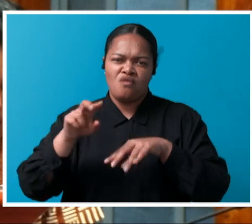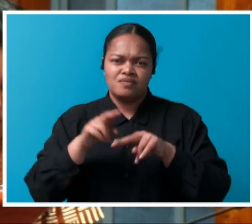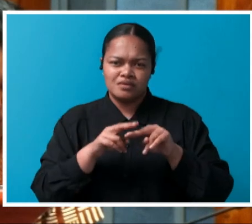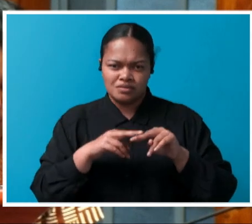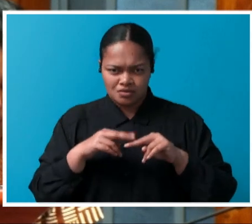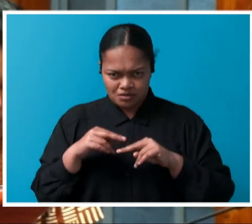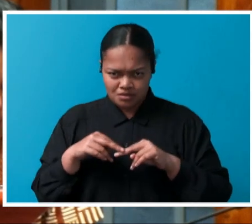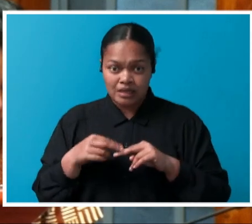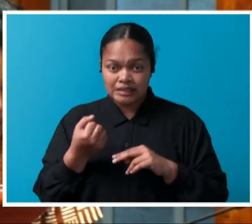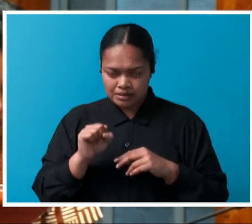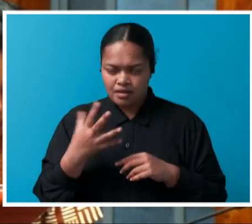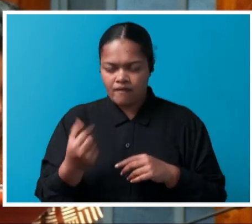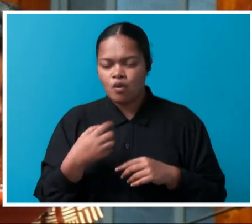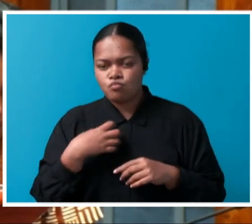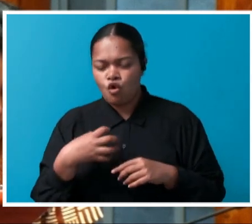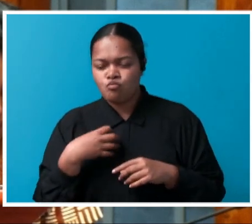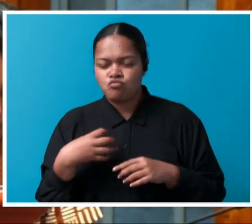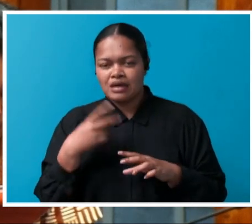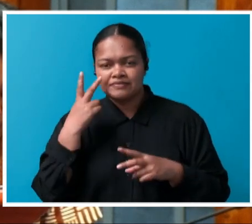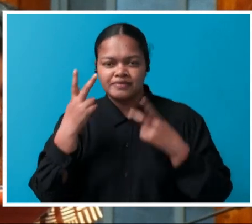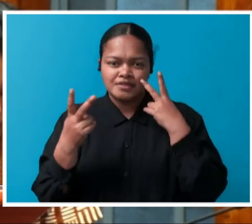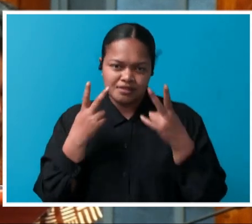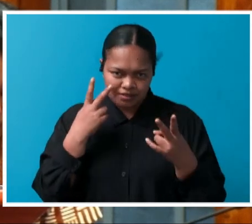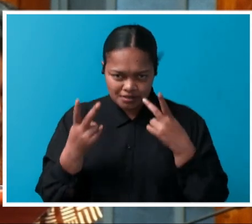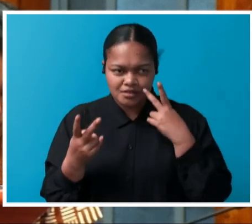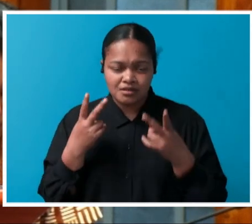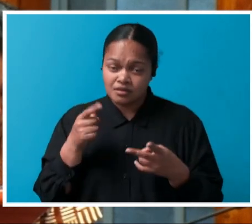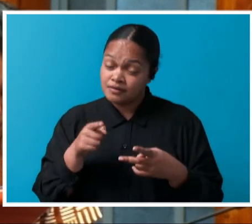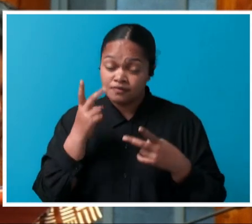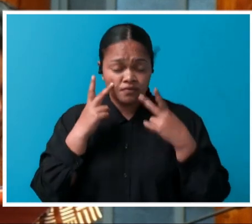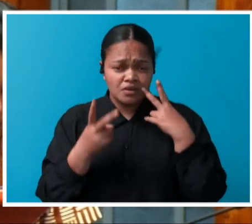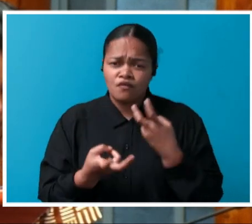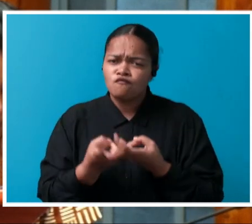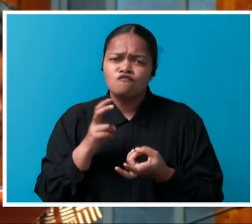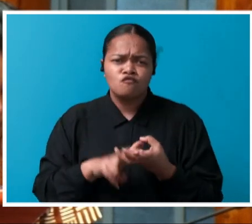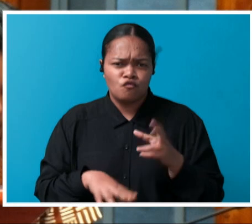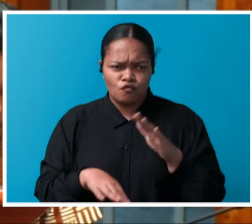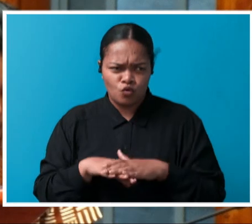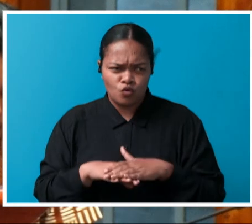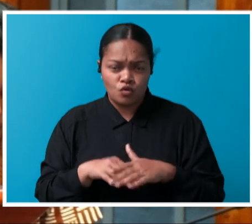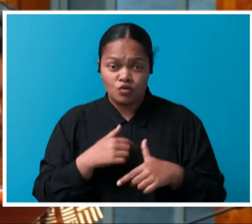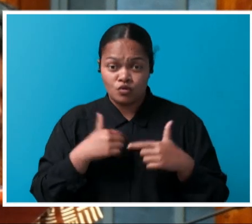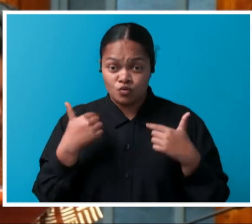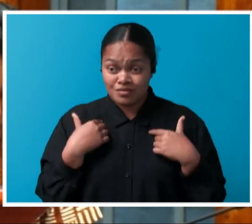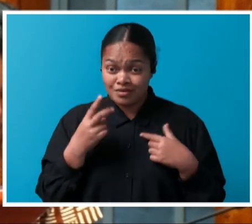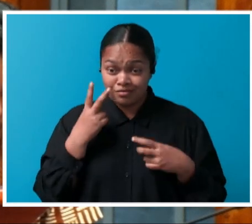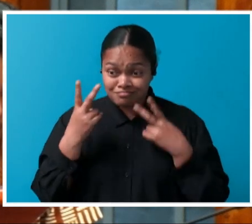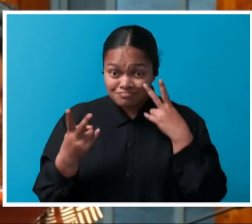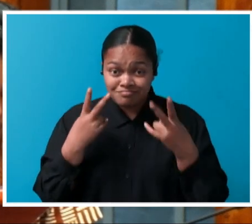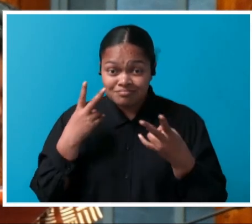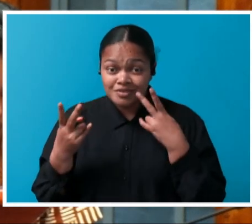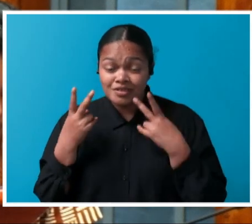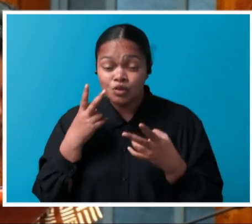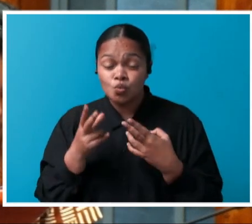schools to cover. These visits have been very fruitful. As a result of our visibility, along with our Ministry of